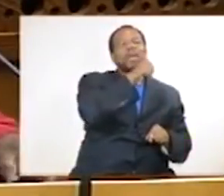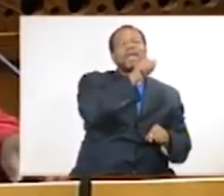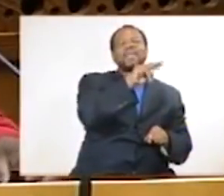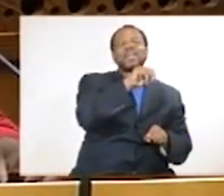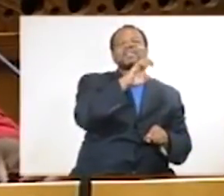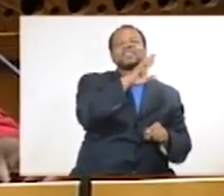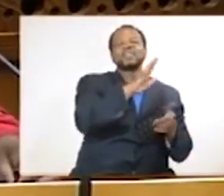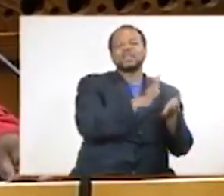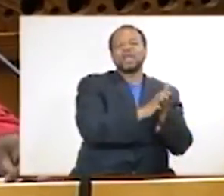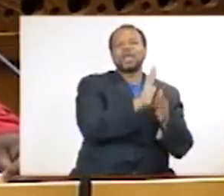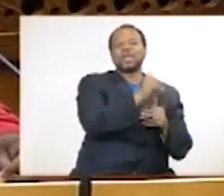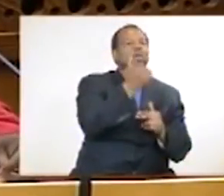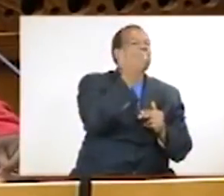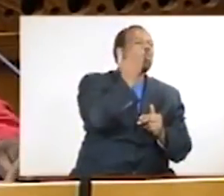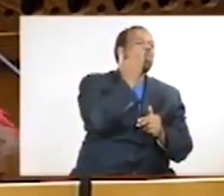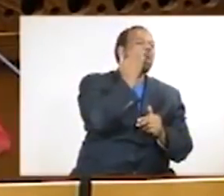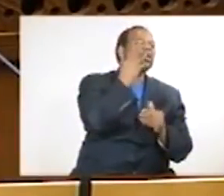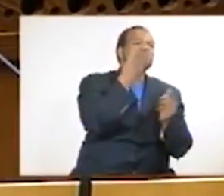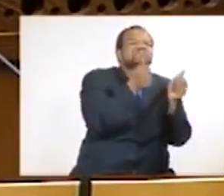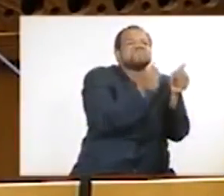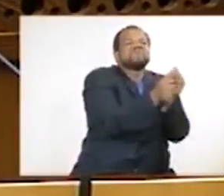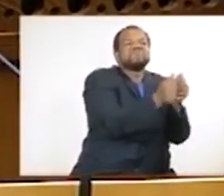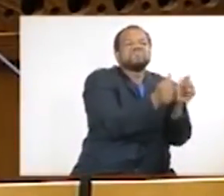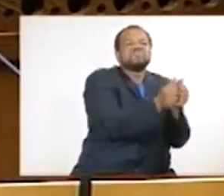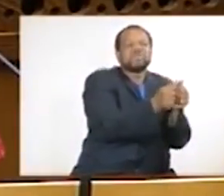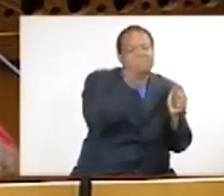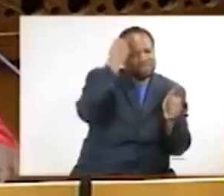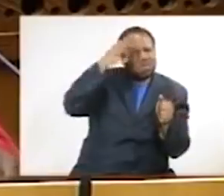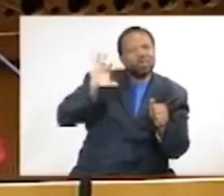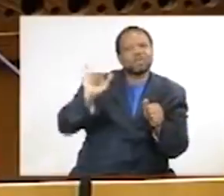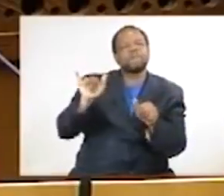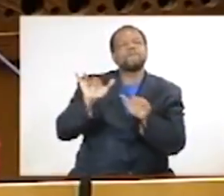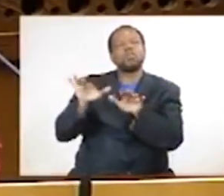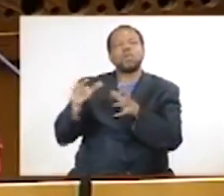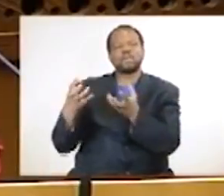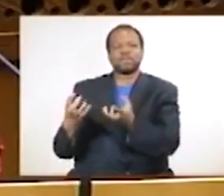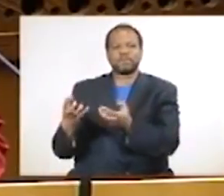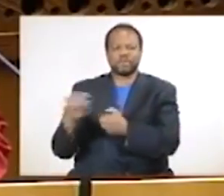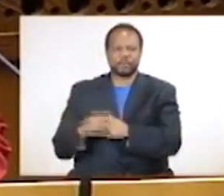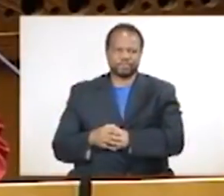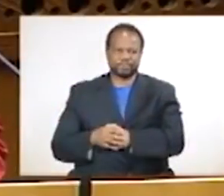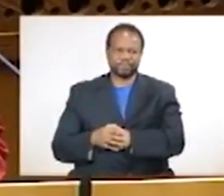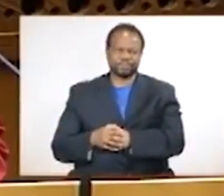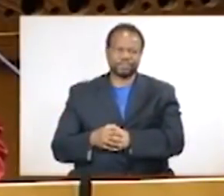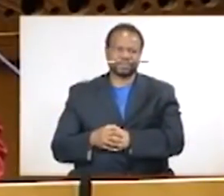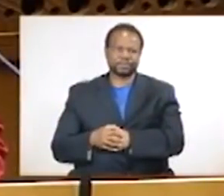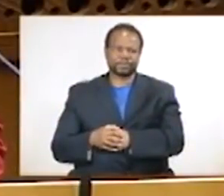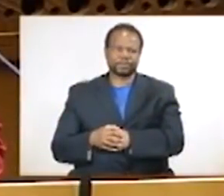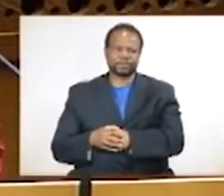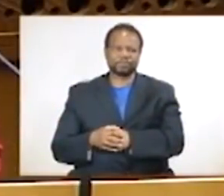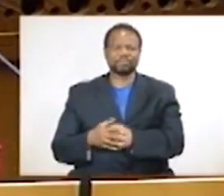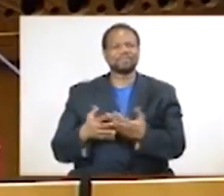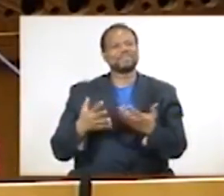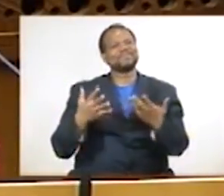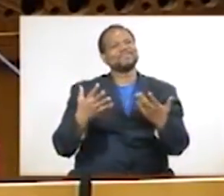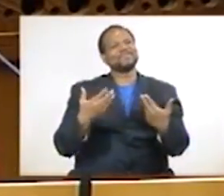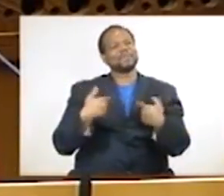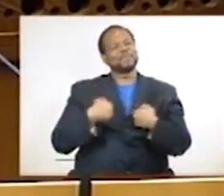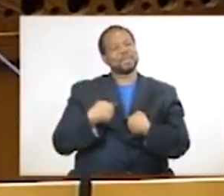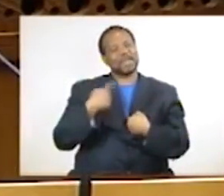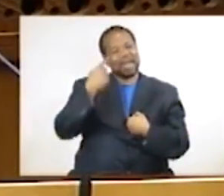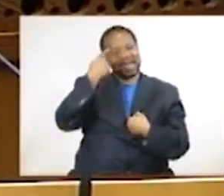grants, construction workers, the unemployed and poverty-stricken masses of our people who are forgotten by the ruling